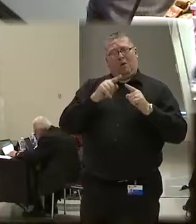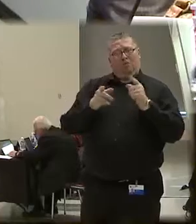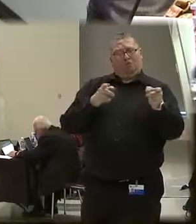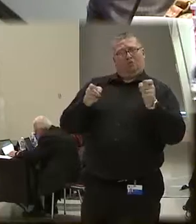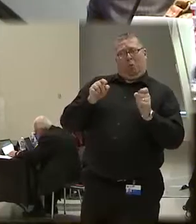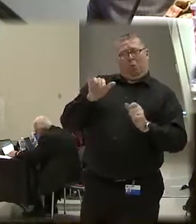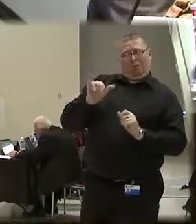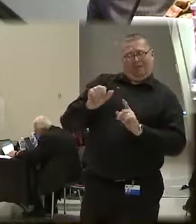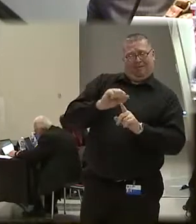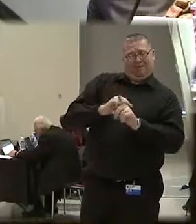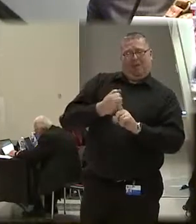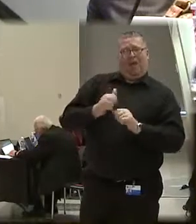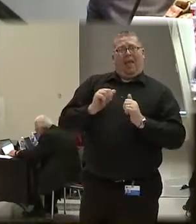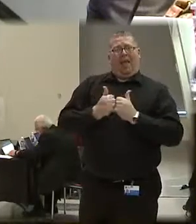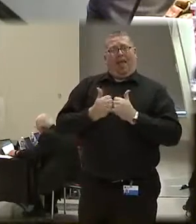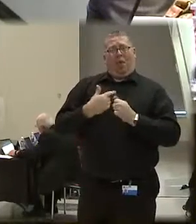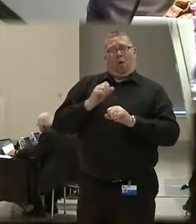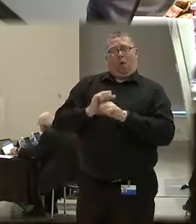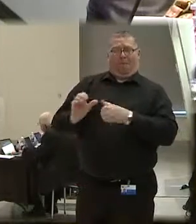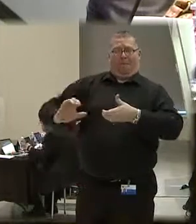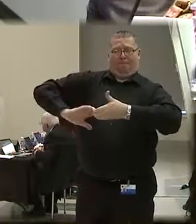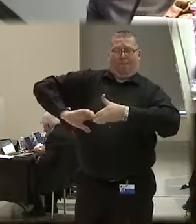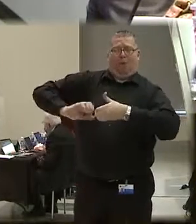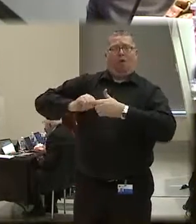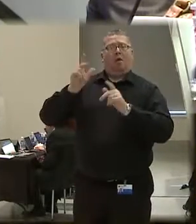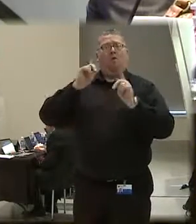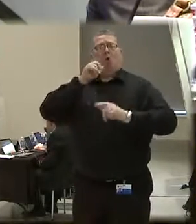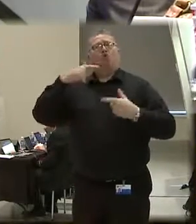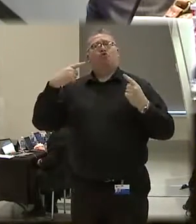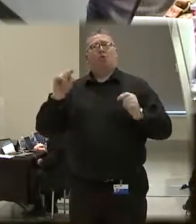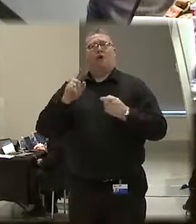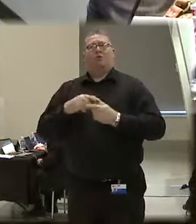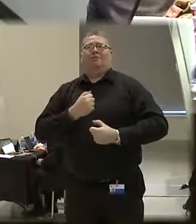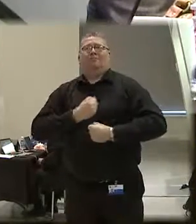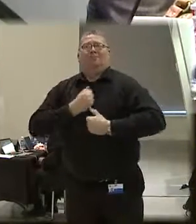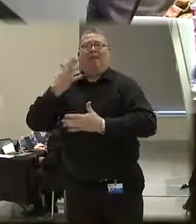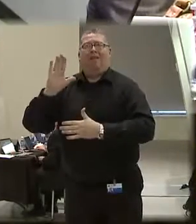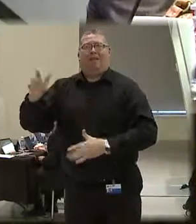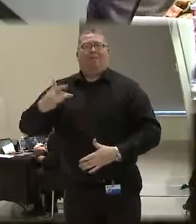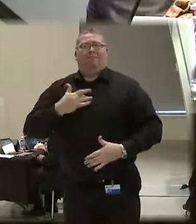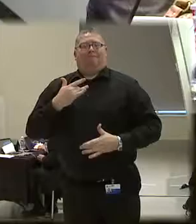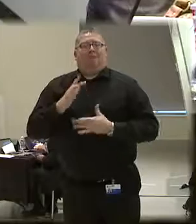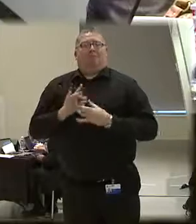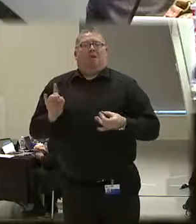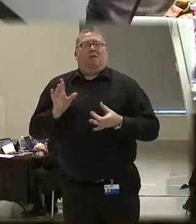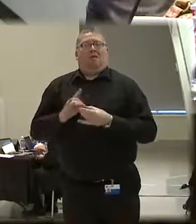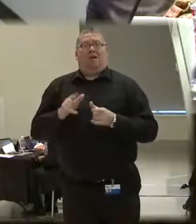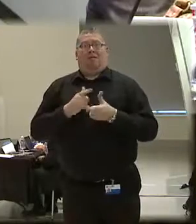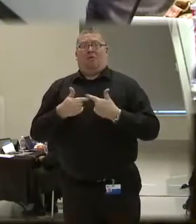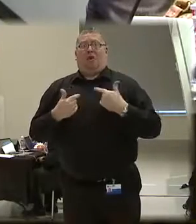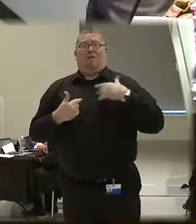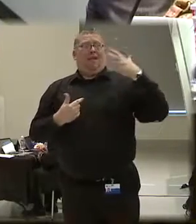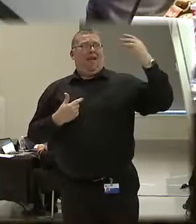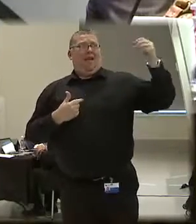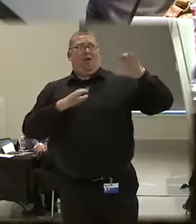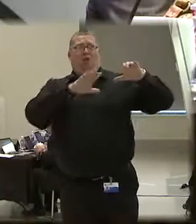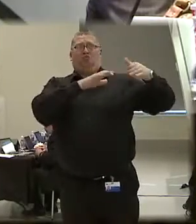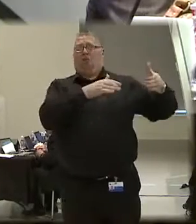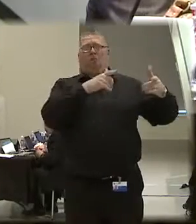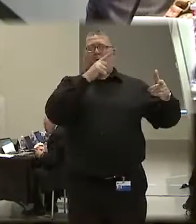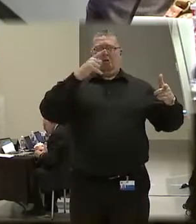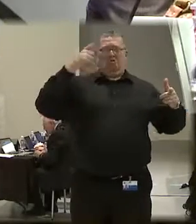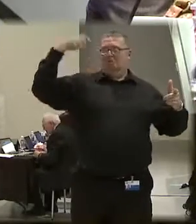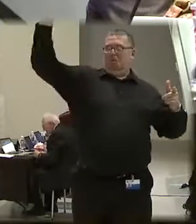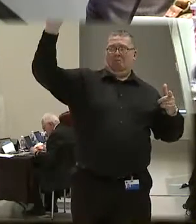that? How can we work in partnership with the people who are trying to get their message out there? And you've got these, in our case, it was